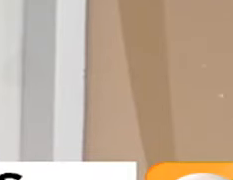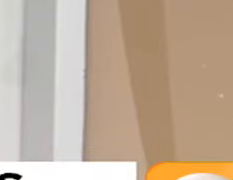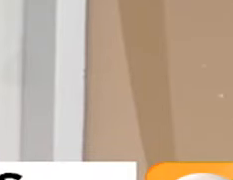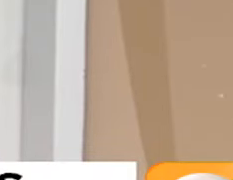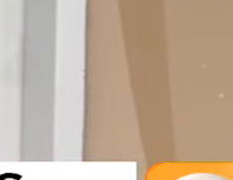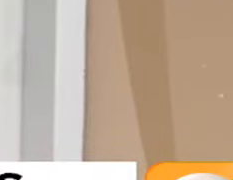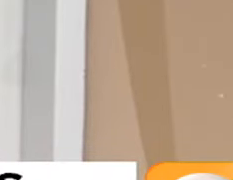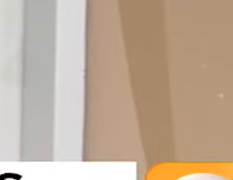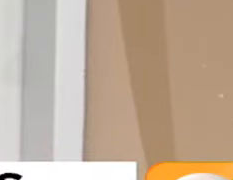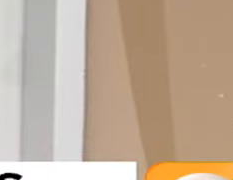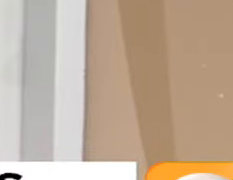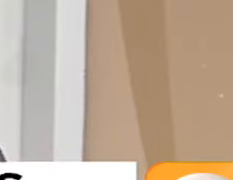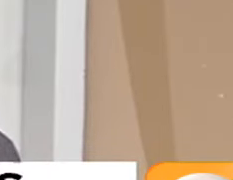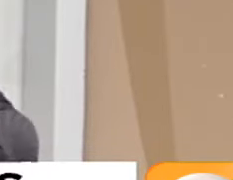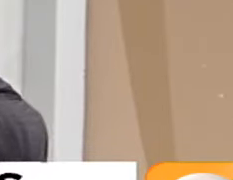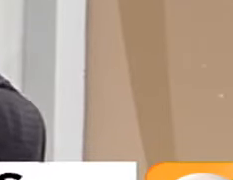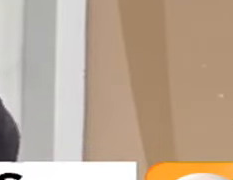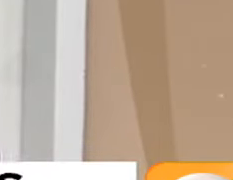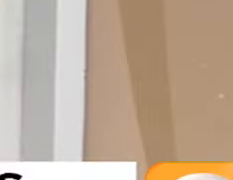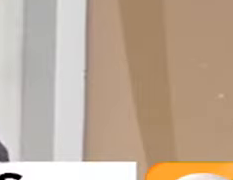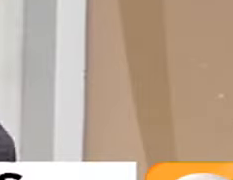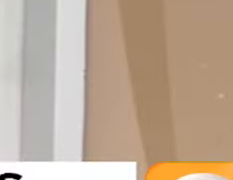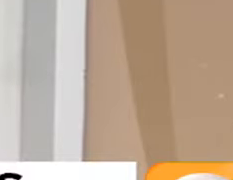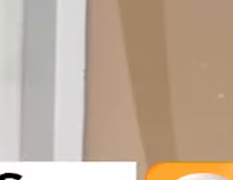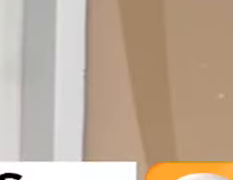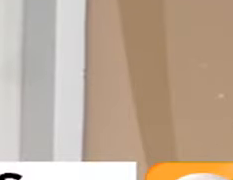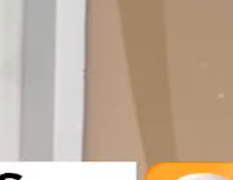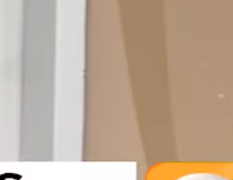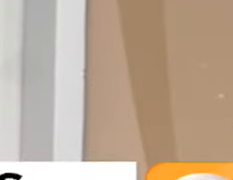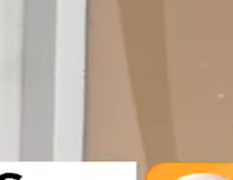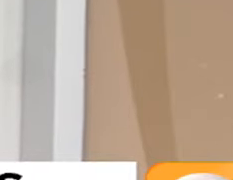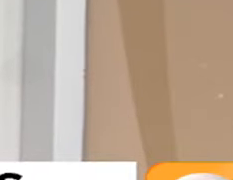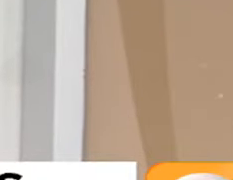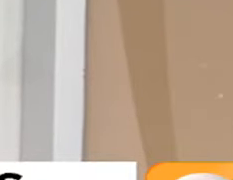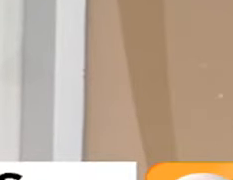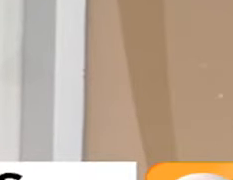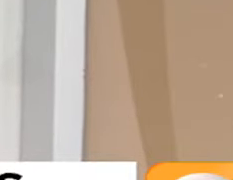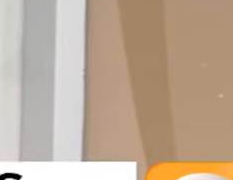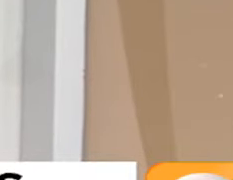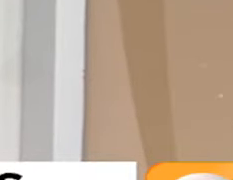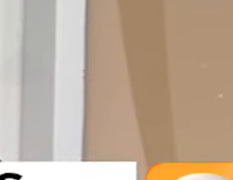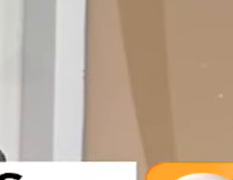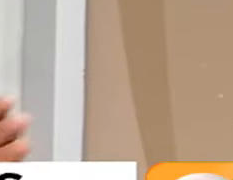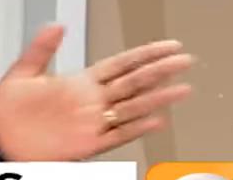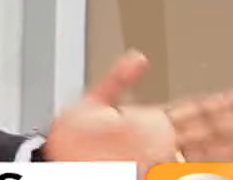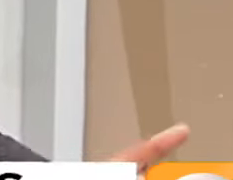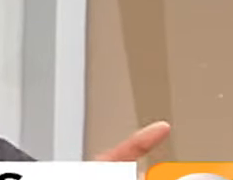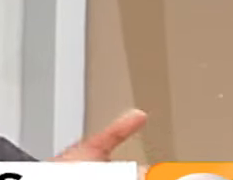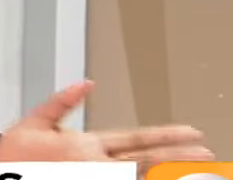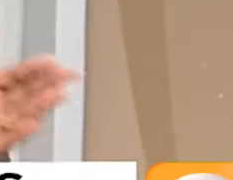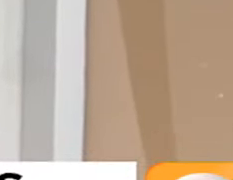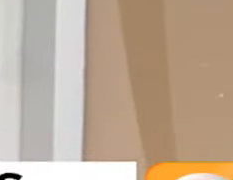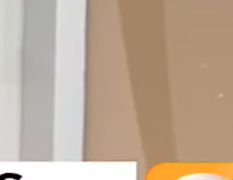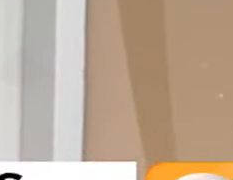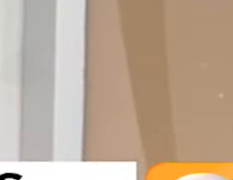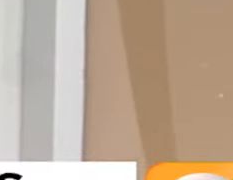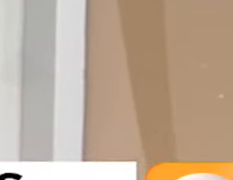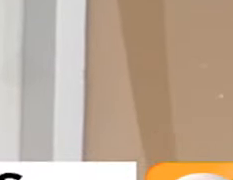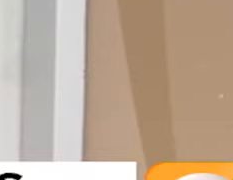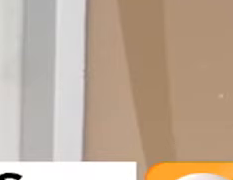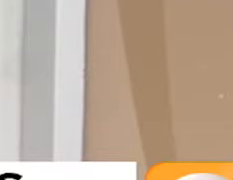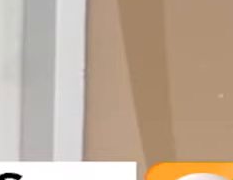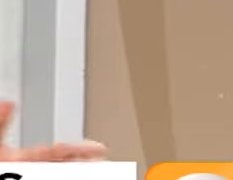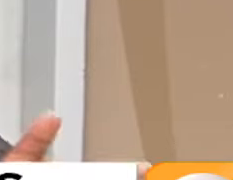between ODM and Jubilee. But the impression that I got from Honorable Raila Odinga is the workings of a